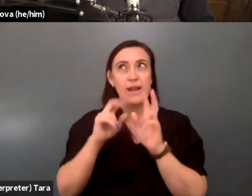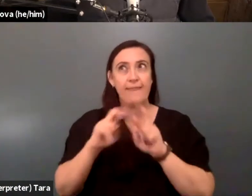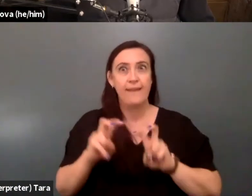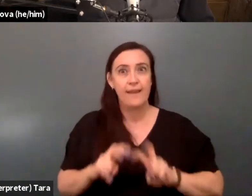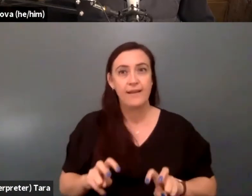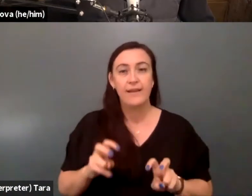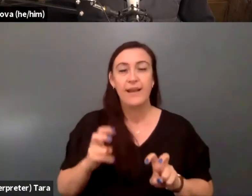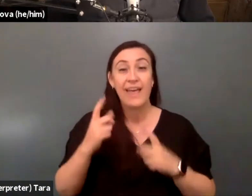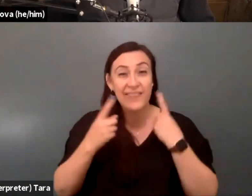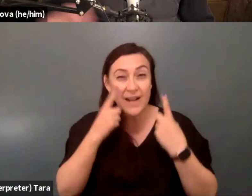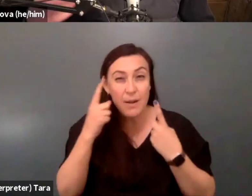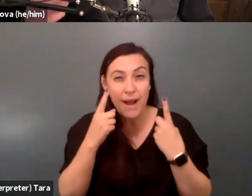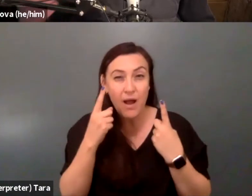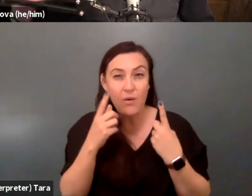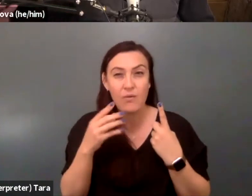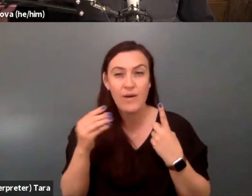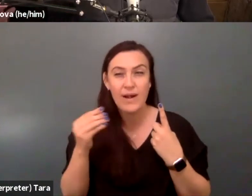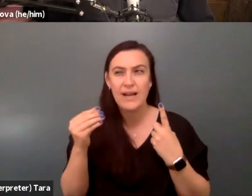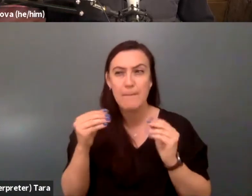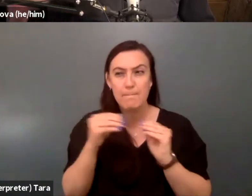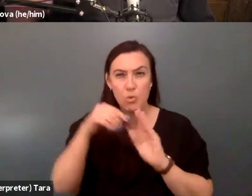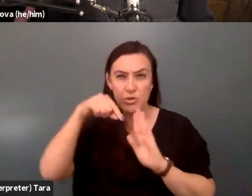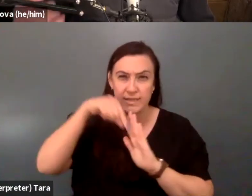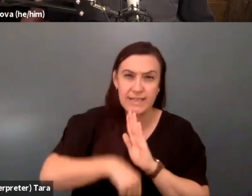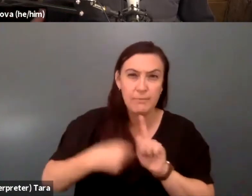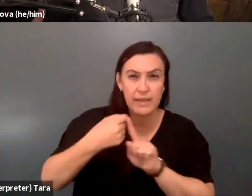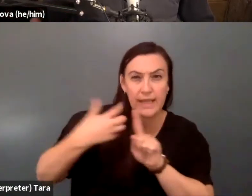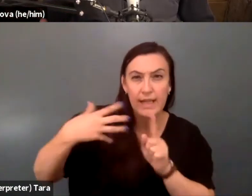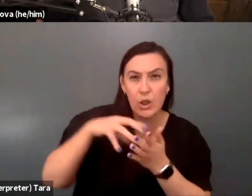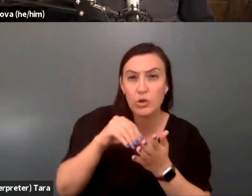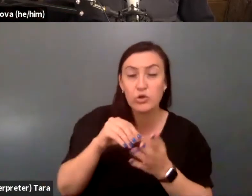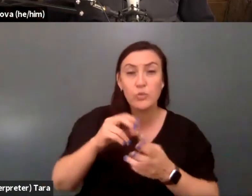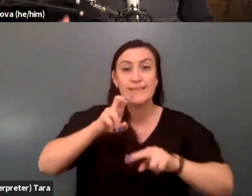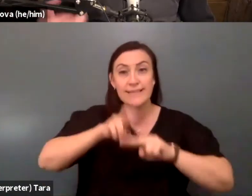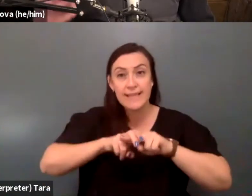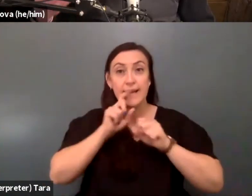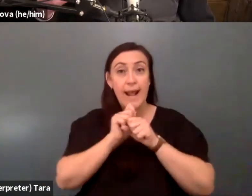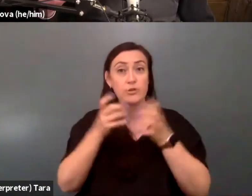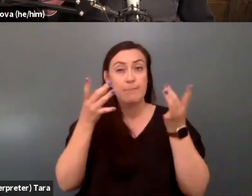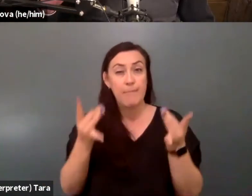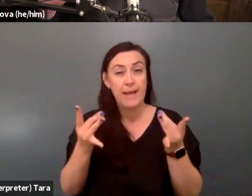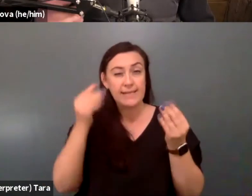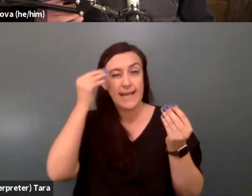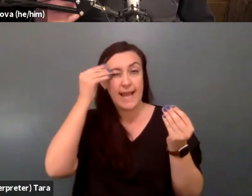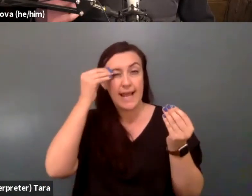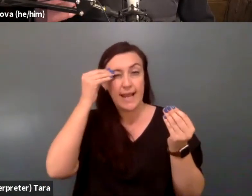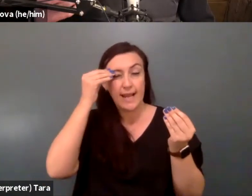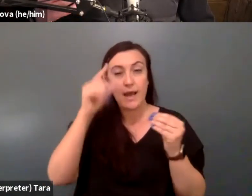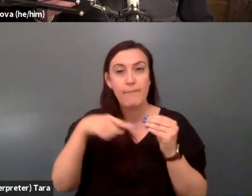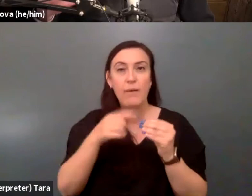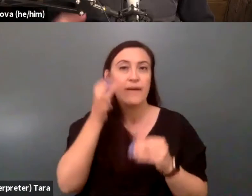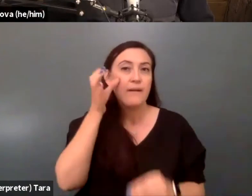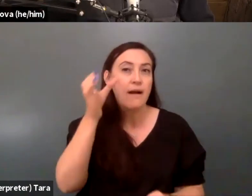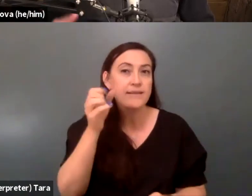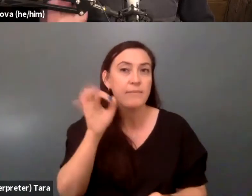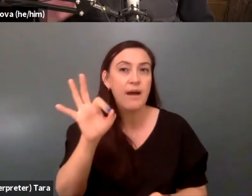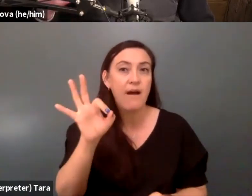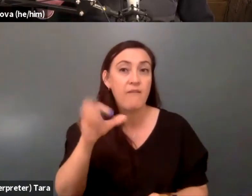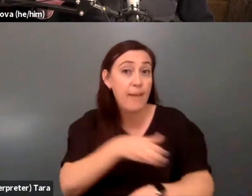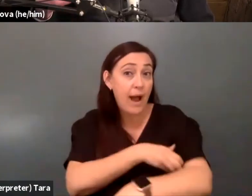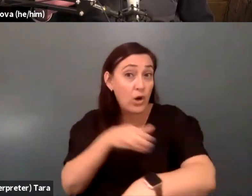think about and more deeply learn to actually sit and meditate on the concept of